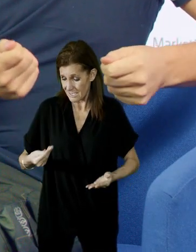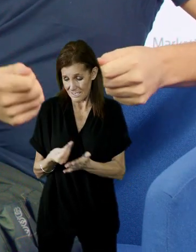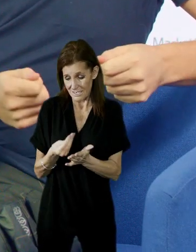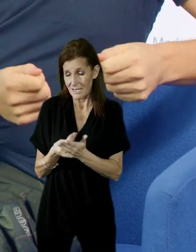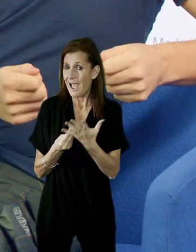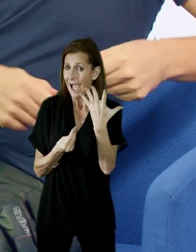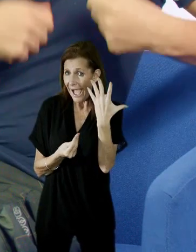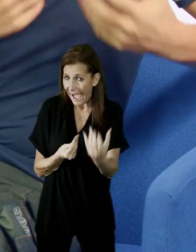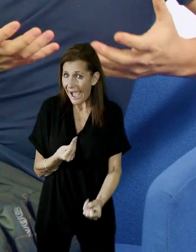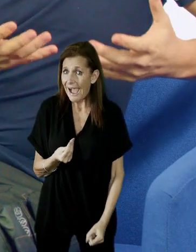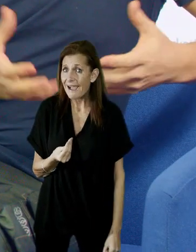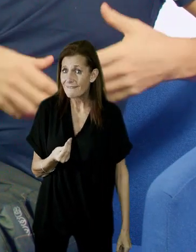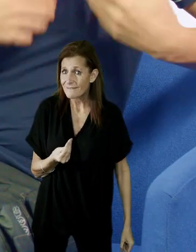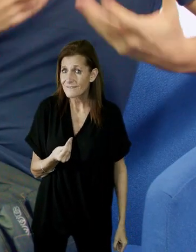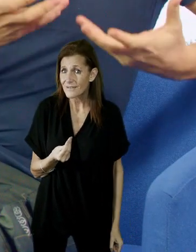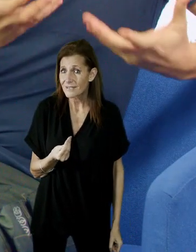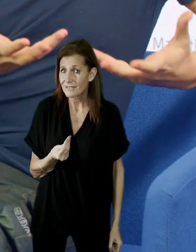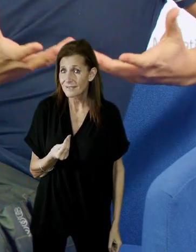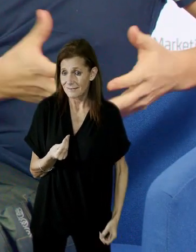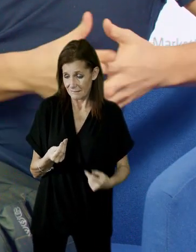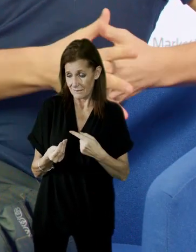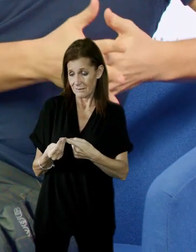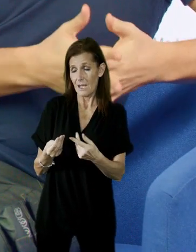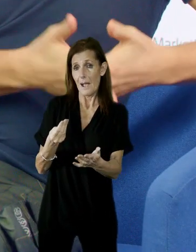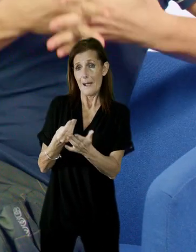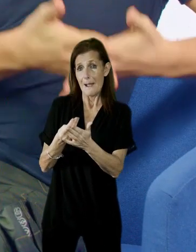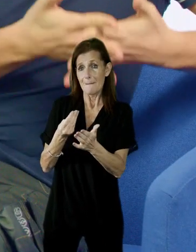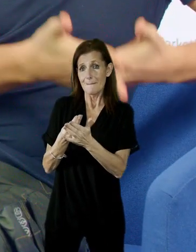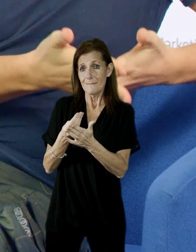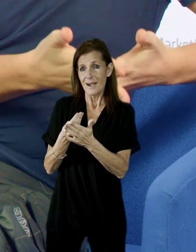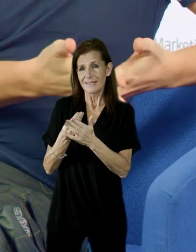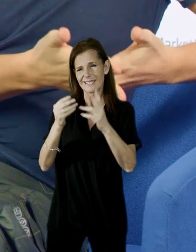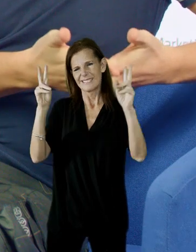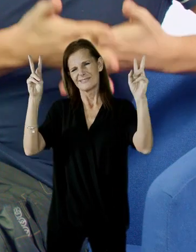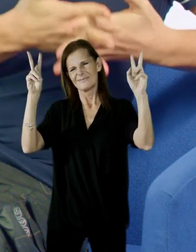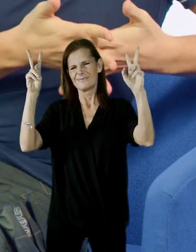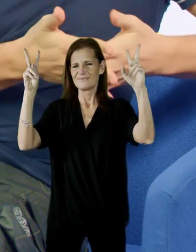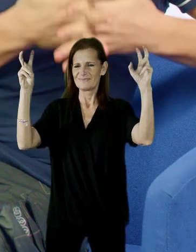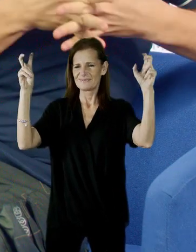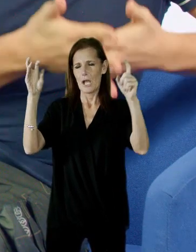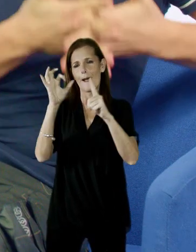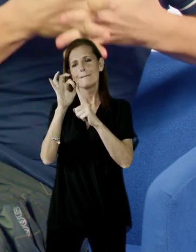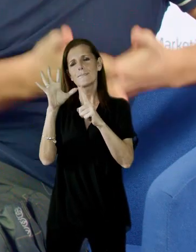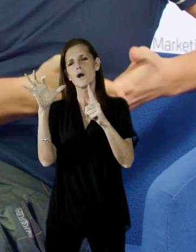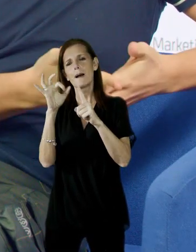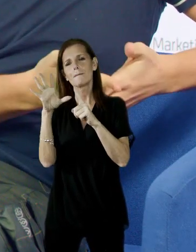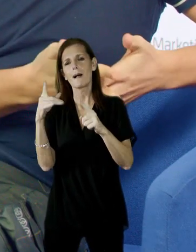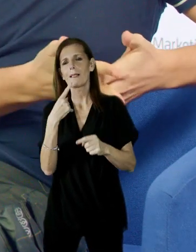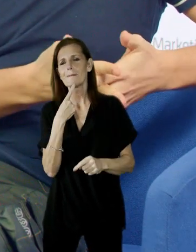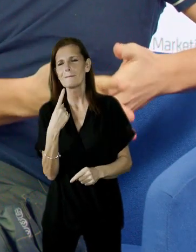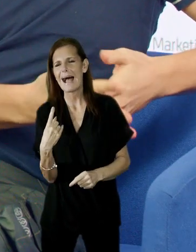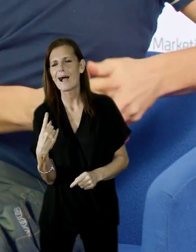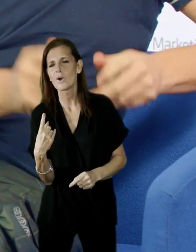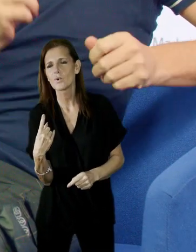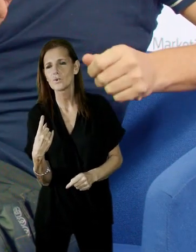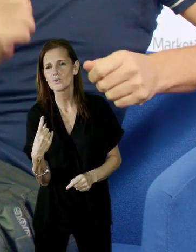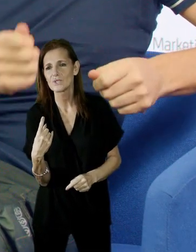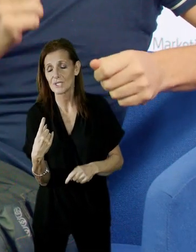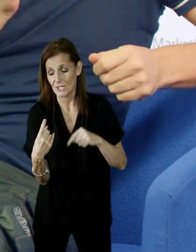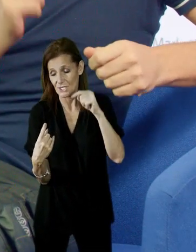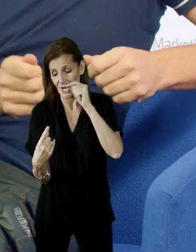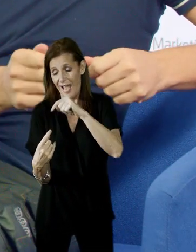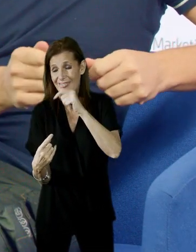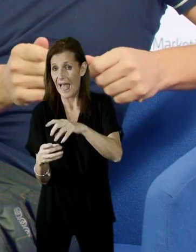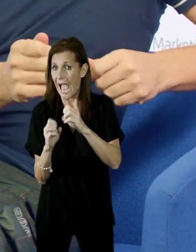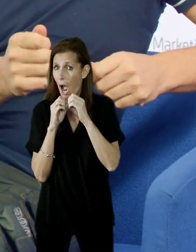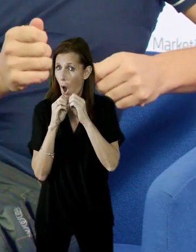places. Now, the value of, the money that they're spending is better known to people as the Purple Pound. It has